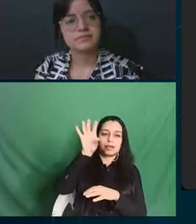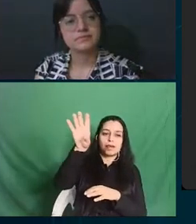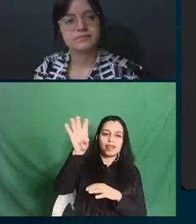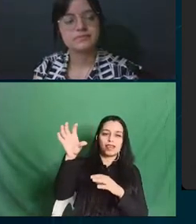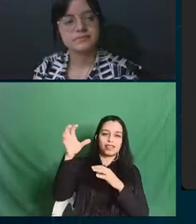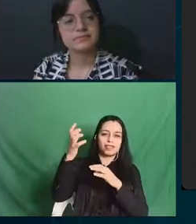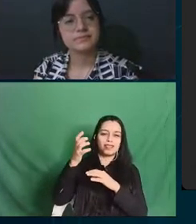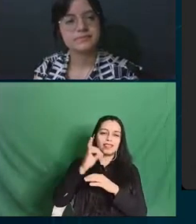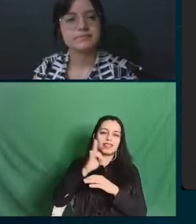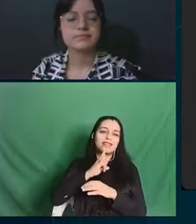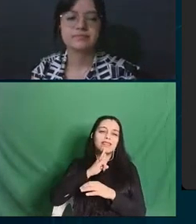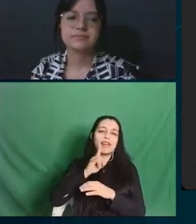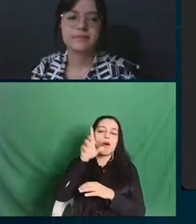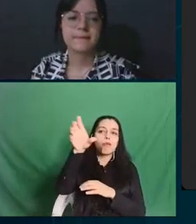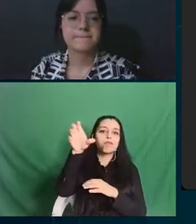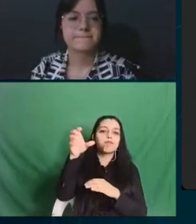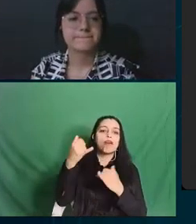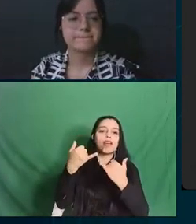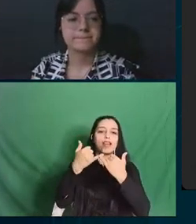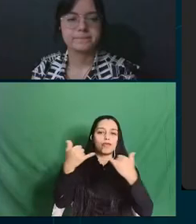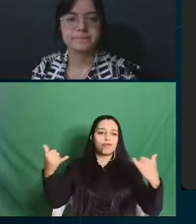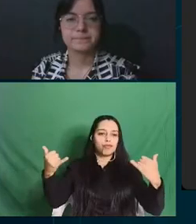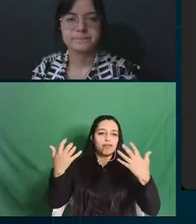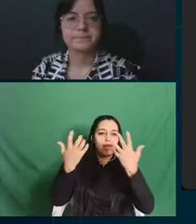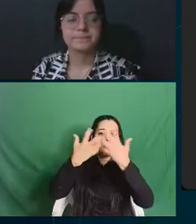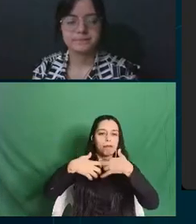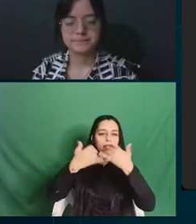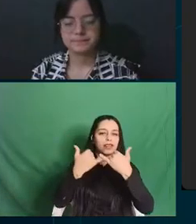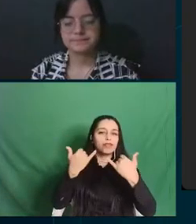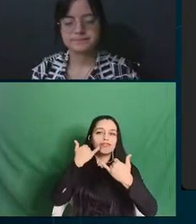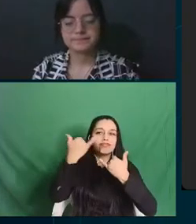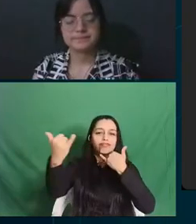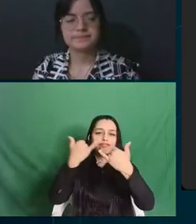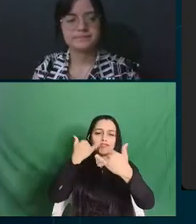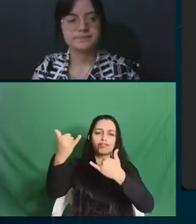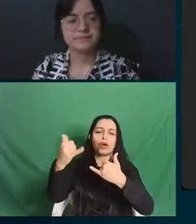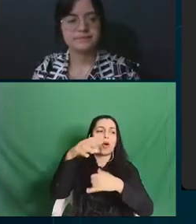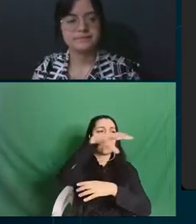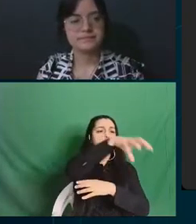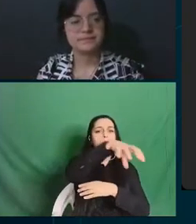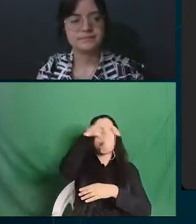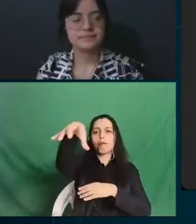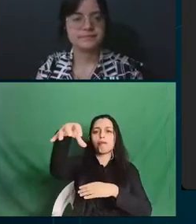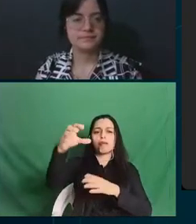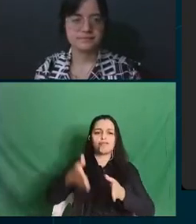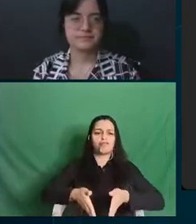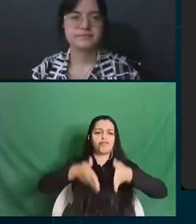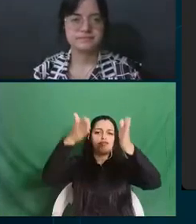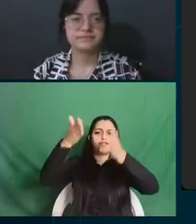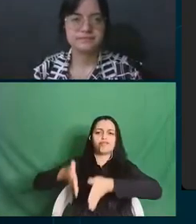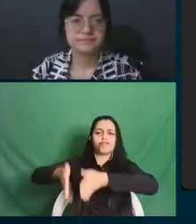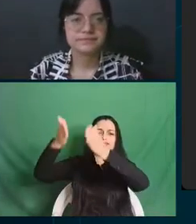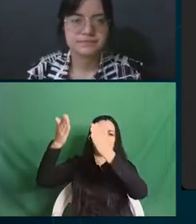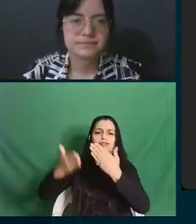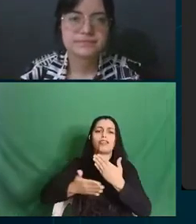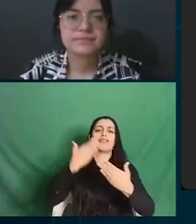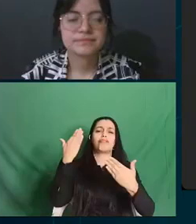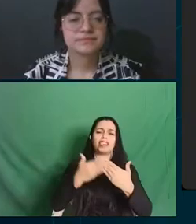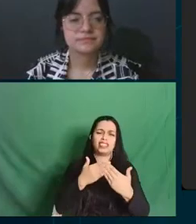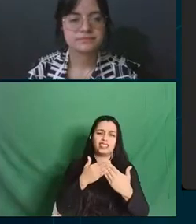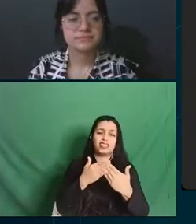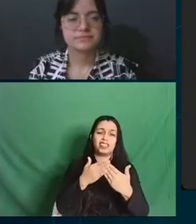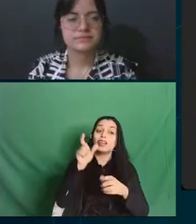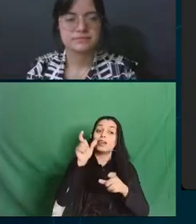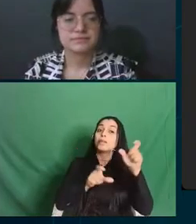right? And so you can imagine that if they're not doing it already, it's a service that could easily be provided, right? And they, you know,